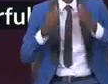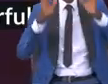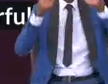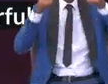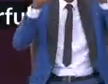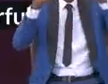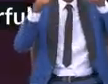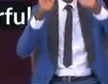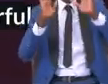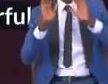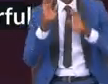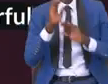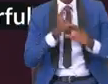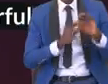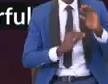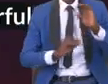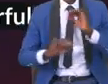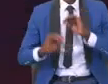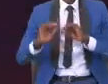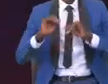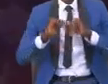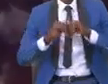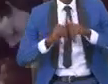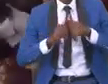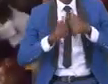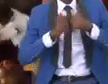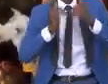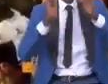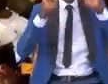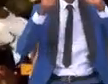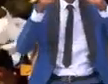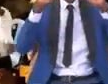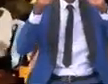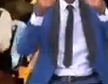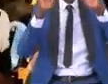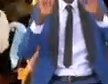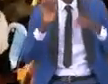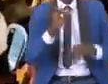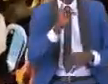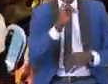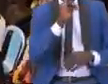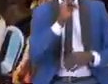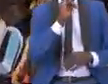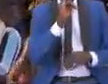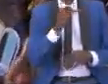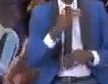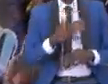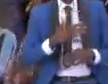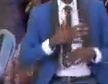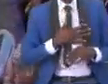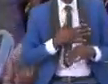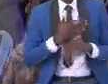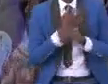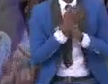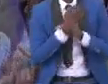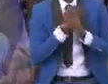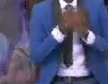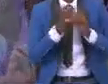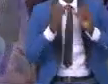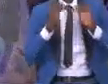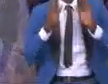how wonderful, yeah, is my Savior's